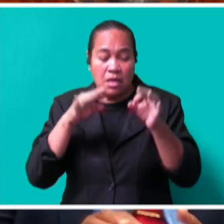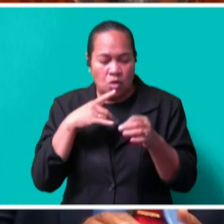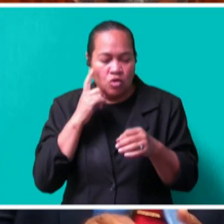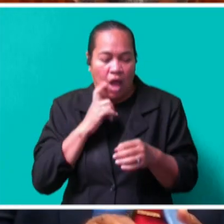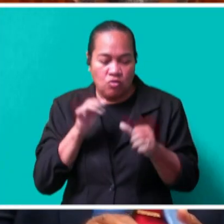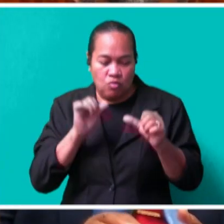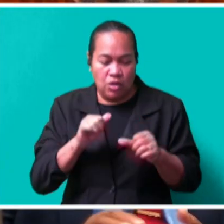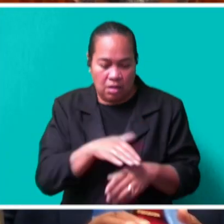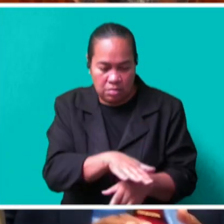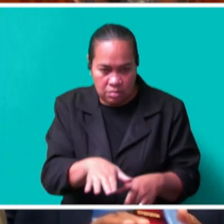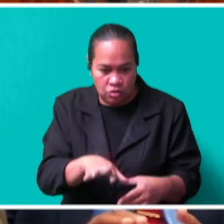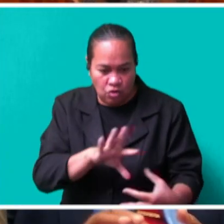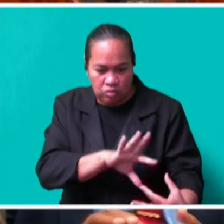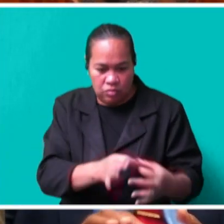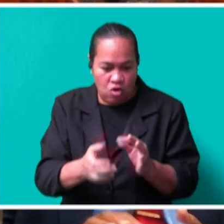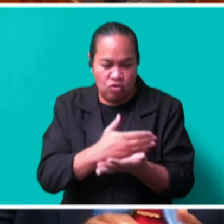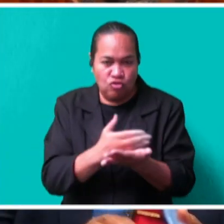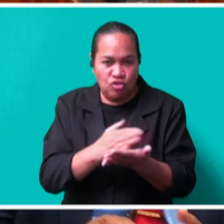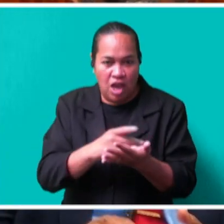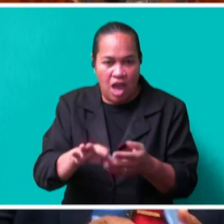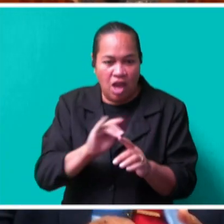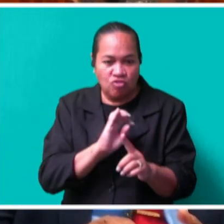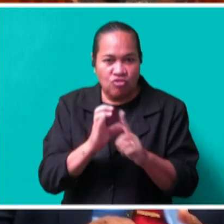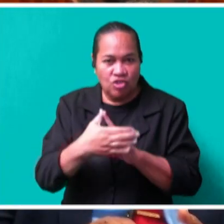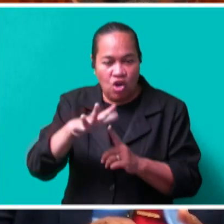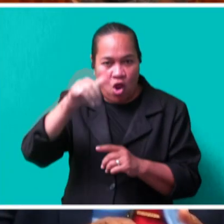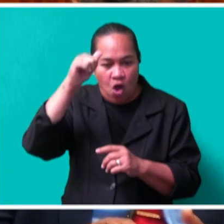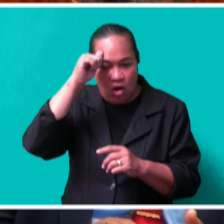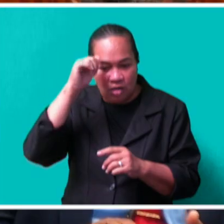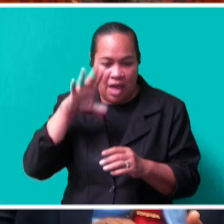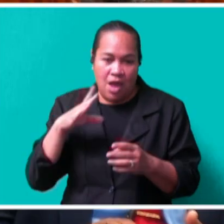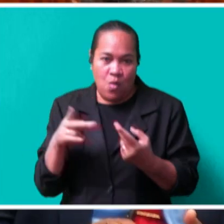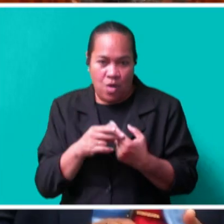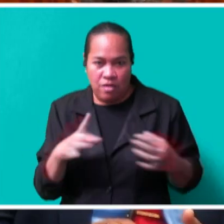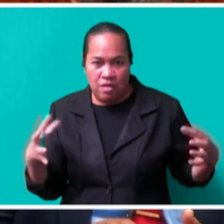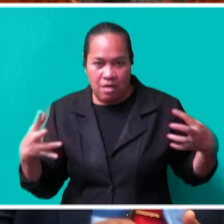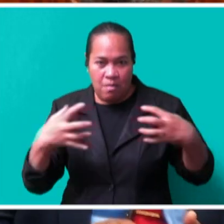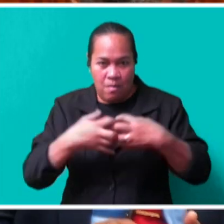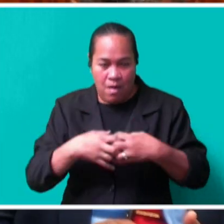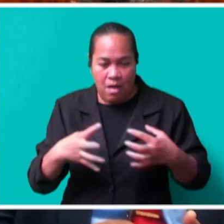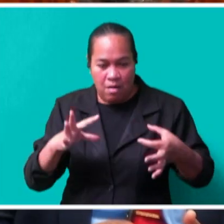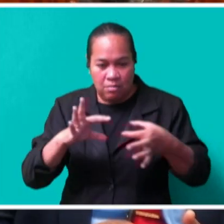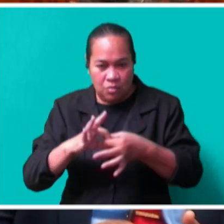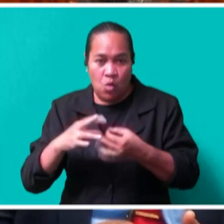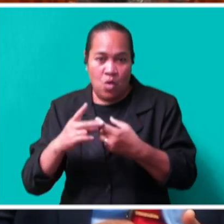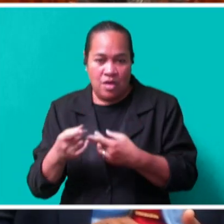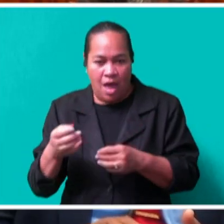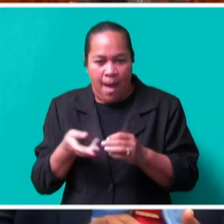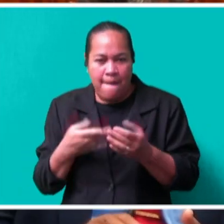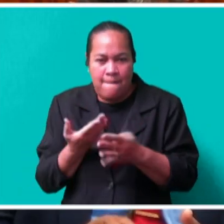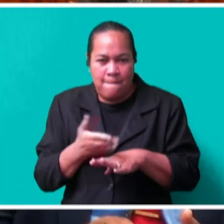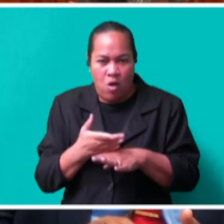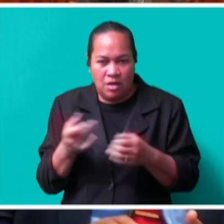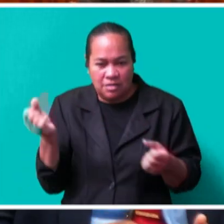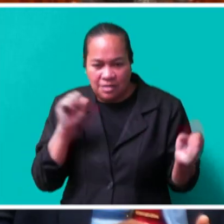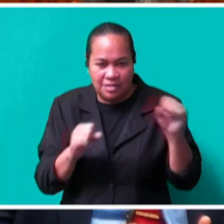traditional knowledge with modern science to guide the way forward. This preparation